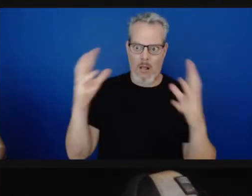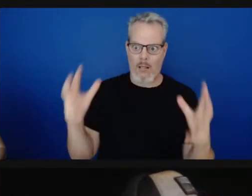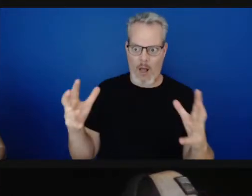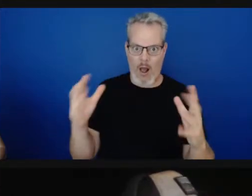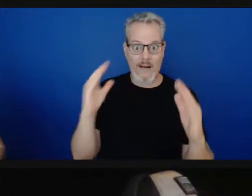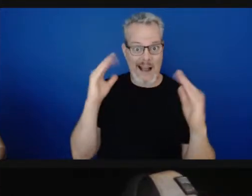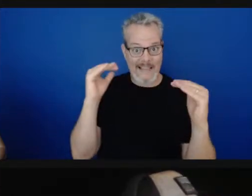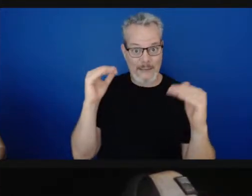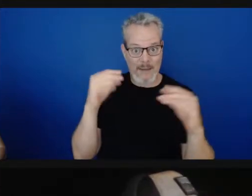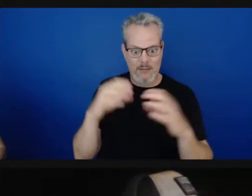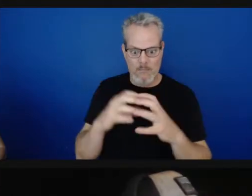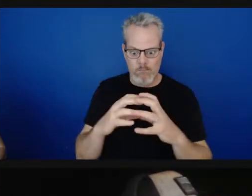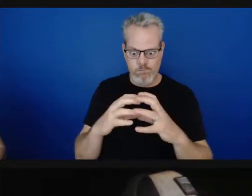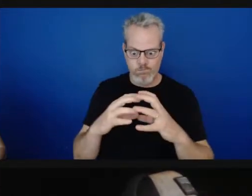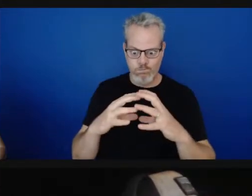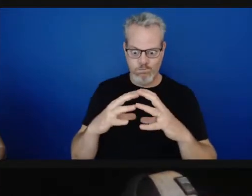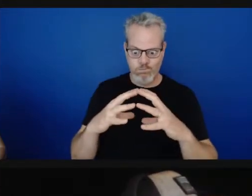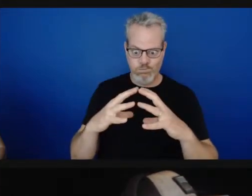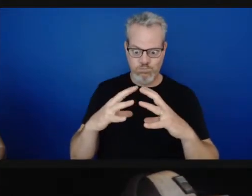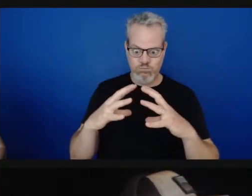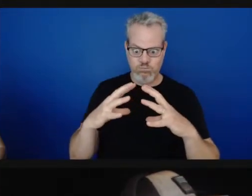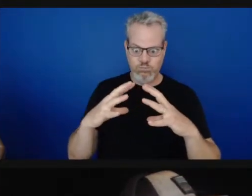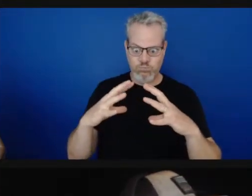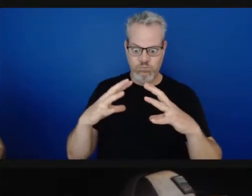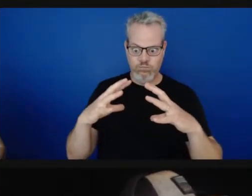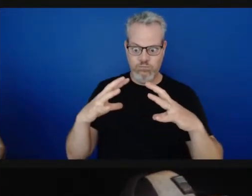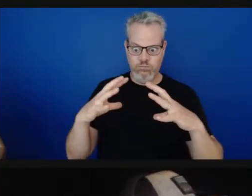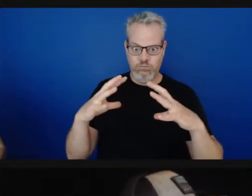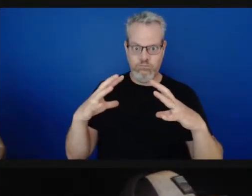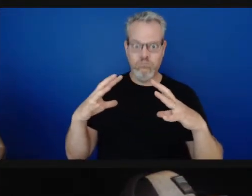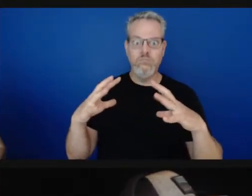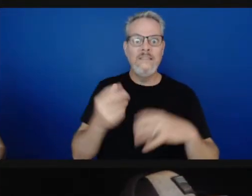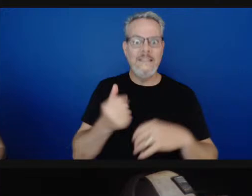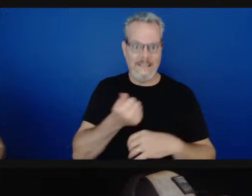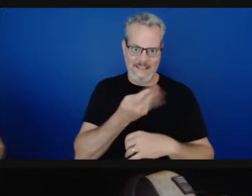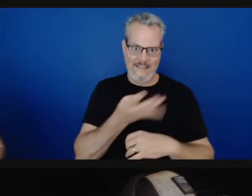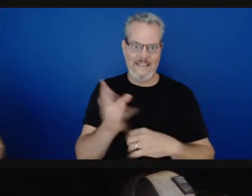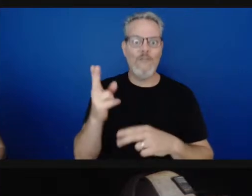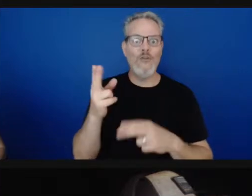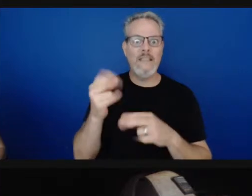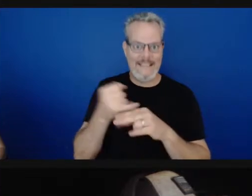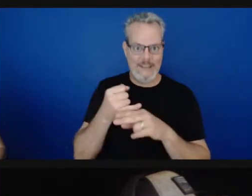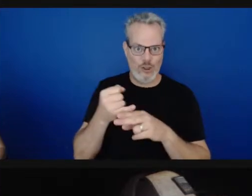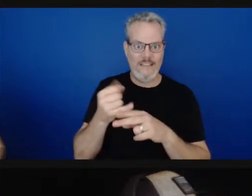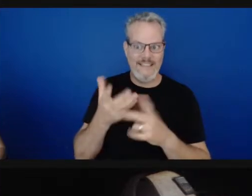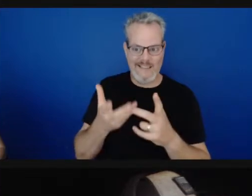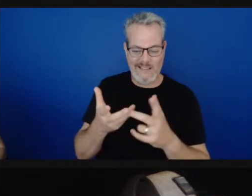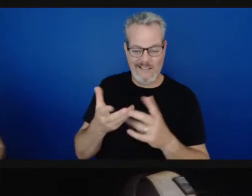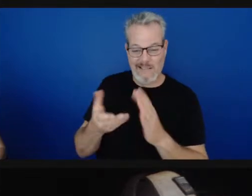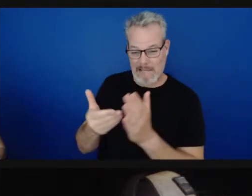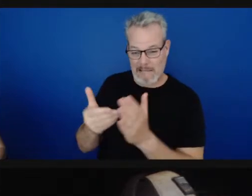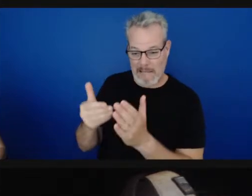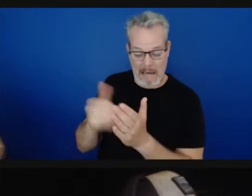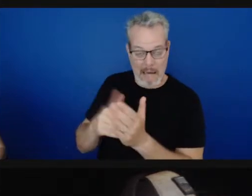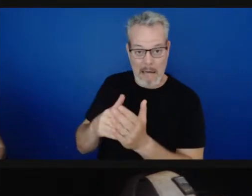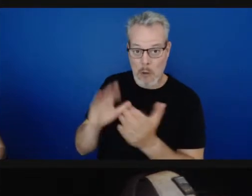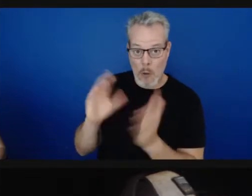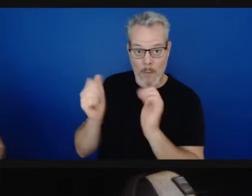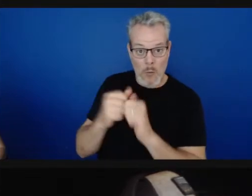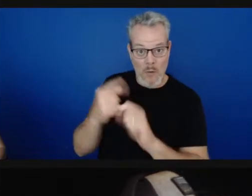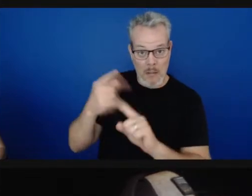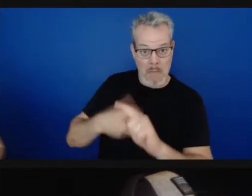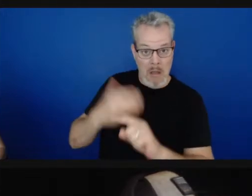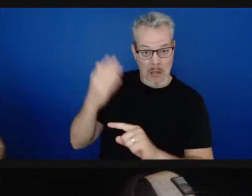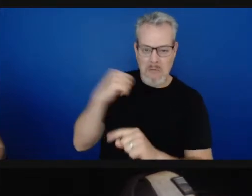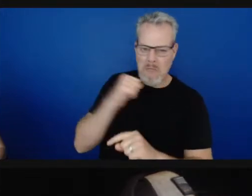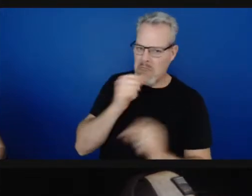risen several inches in that area within this last week again. Not as much as the previous month, but